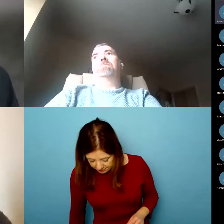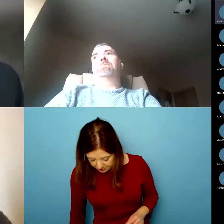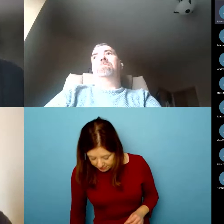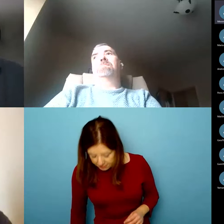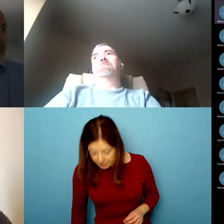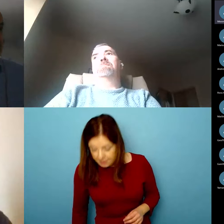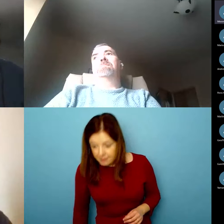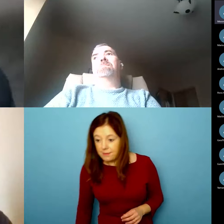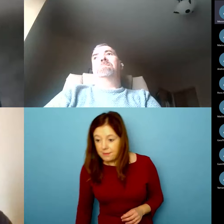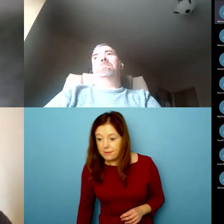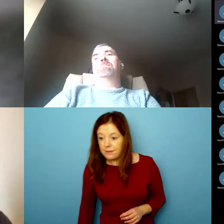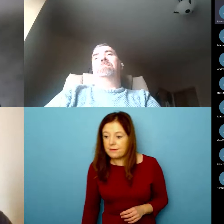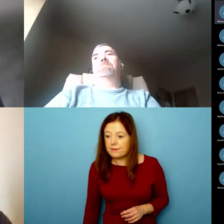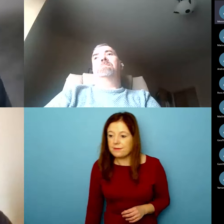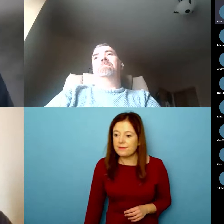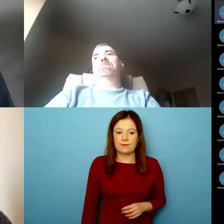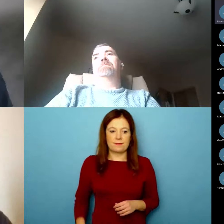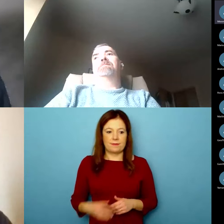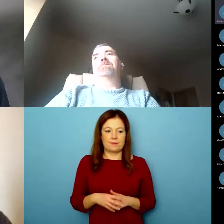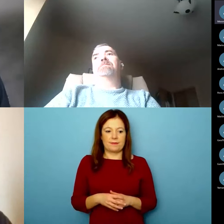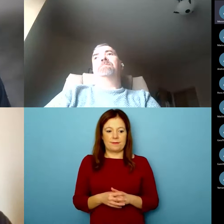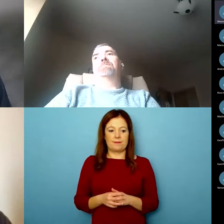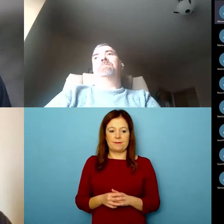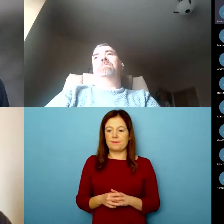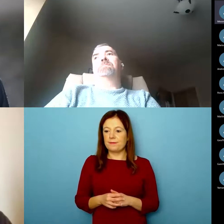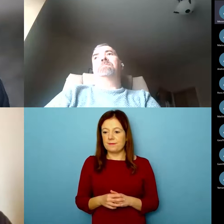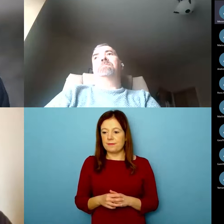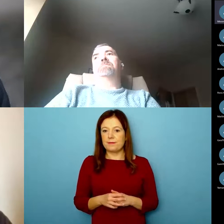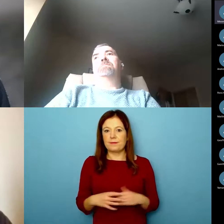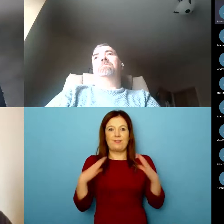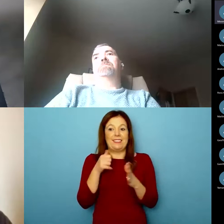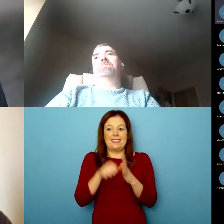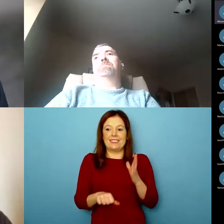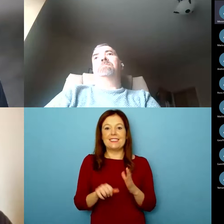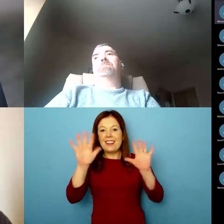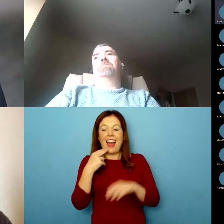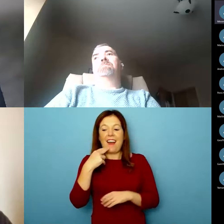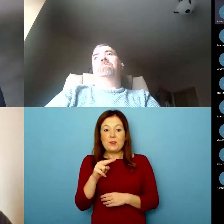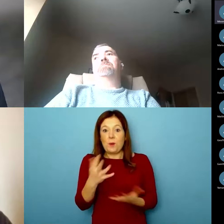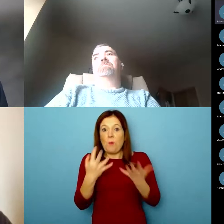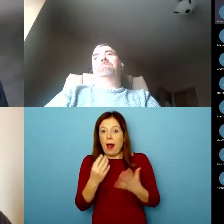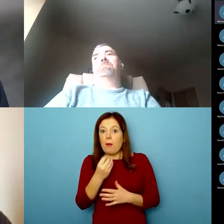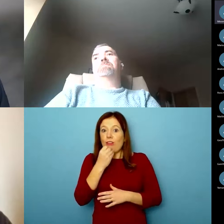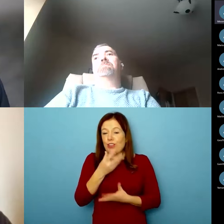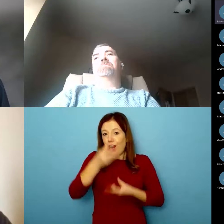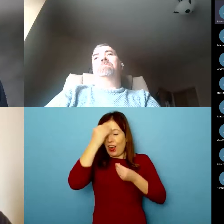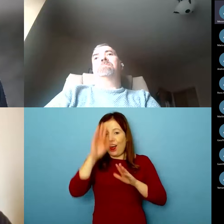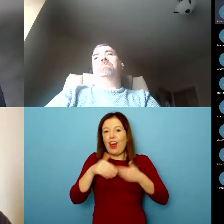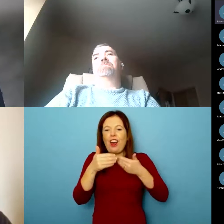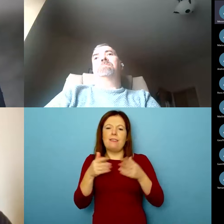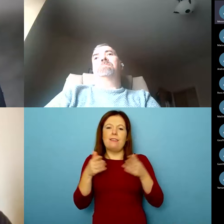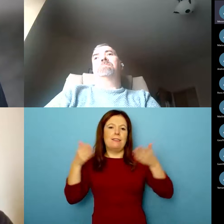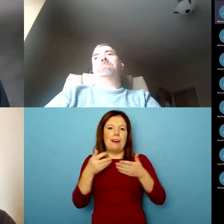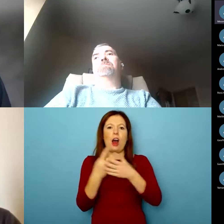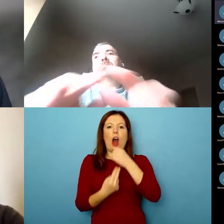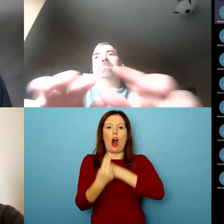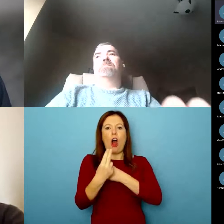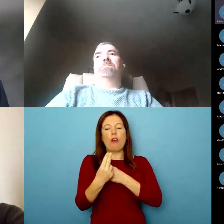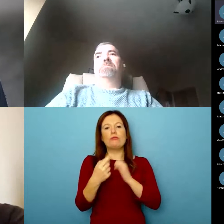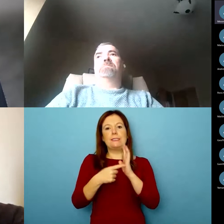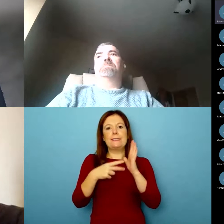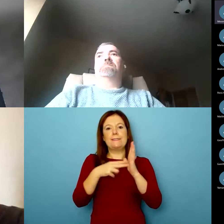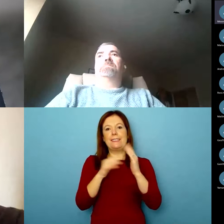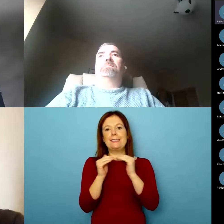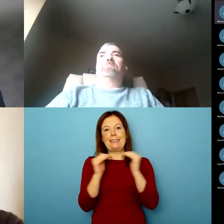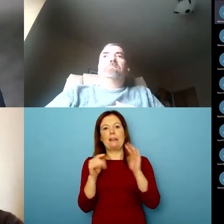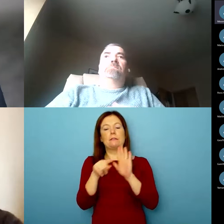Go, David. Thank you. Let's go underway. Afternoon, everyone. Welcome to this Lunch and Learn. It's on how hybrid TV standards